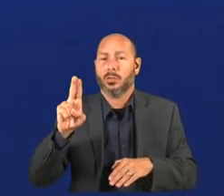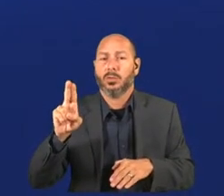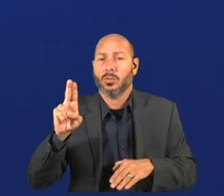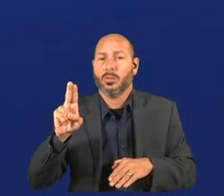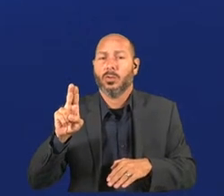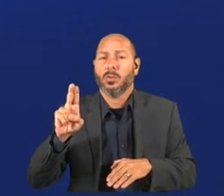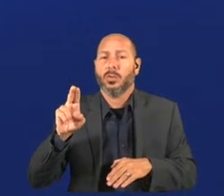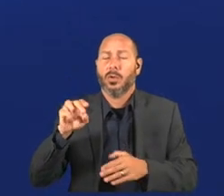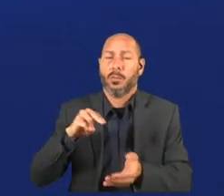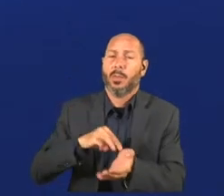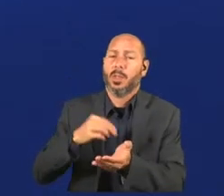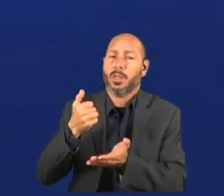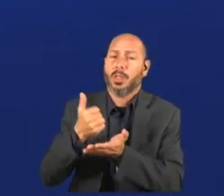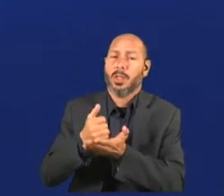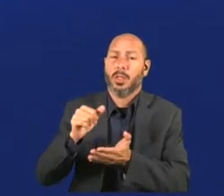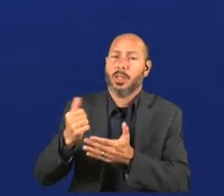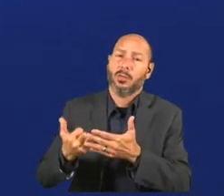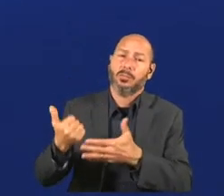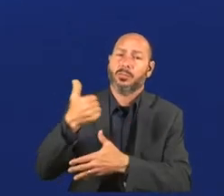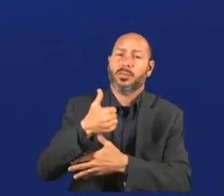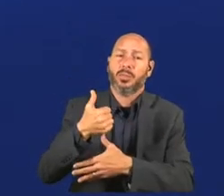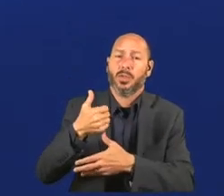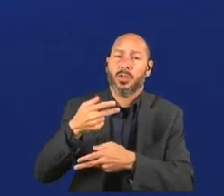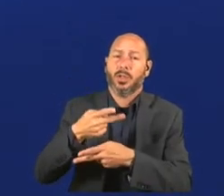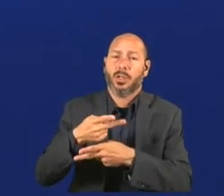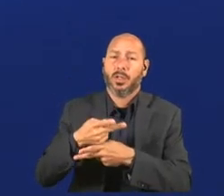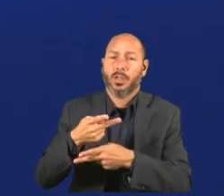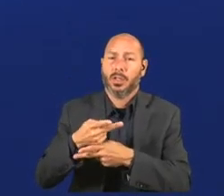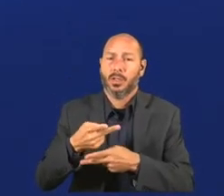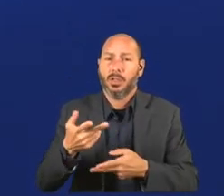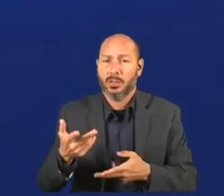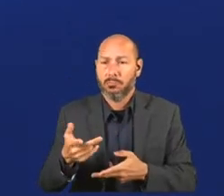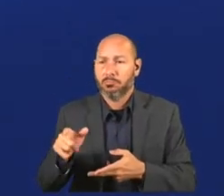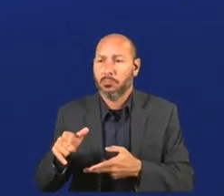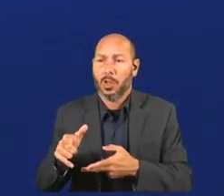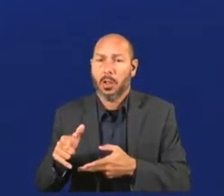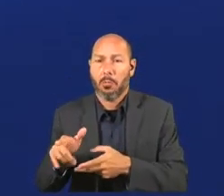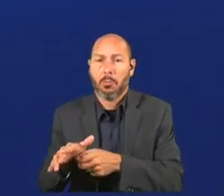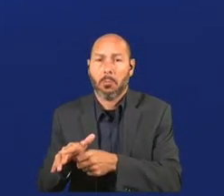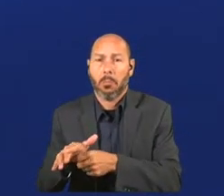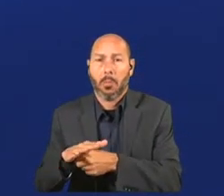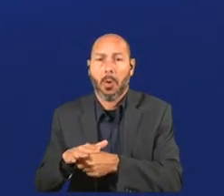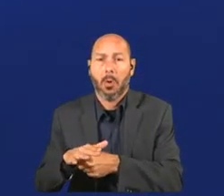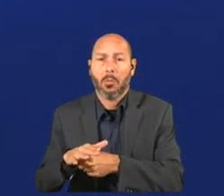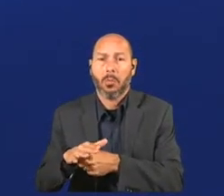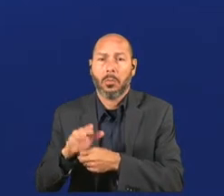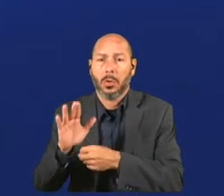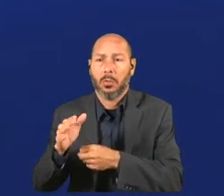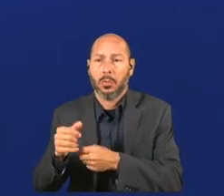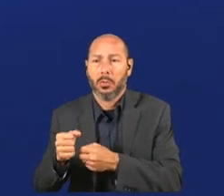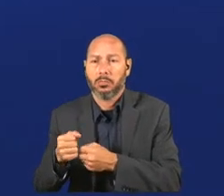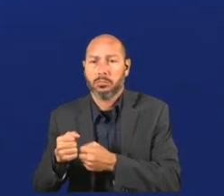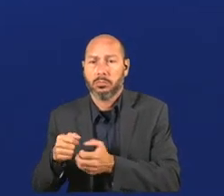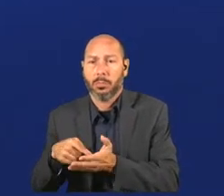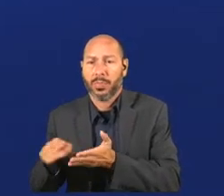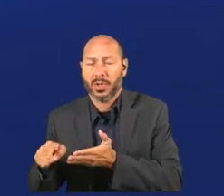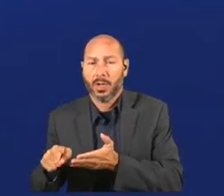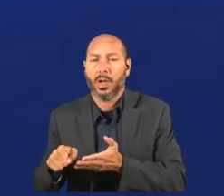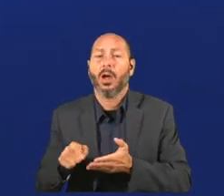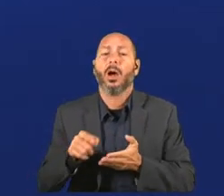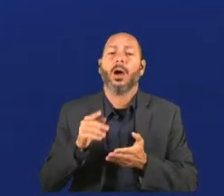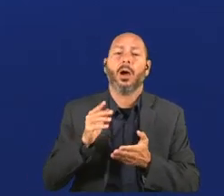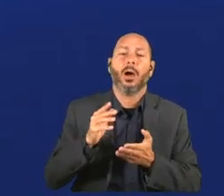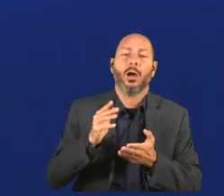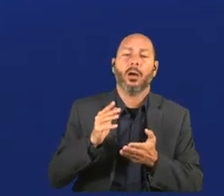of long-term care. So if Medicaid covers the service, the supply will come. You gotta have the funding so that the